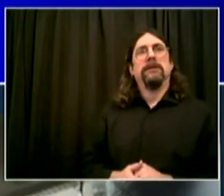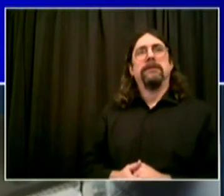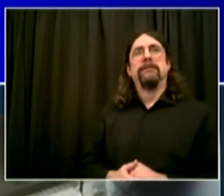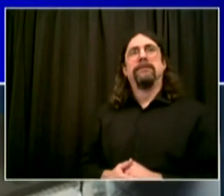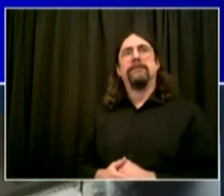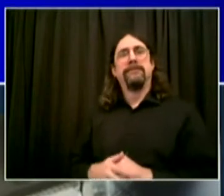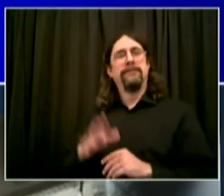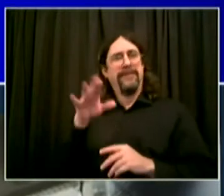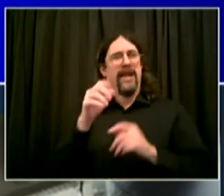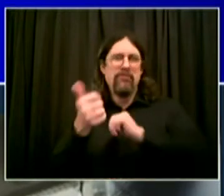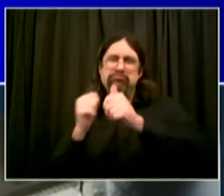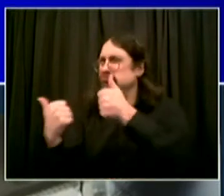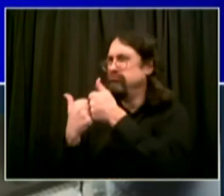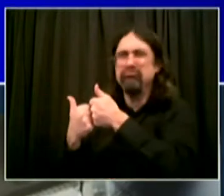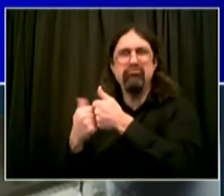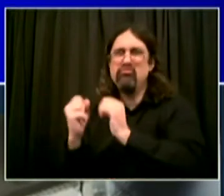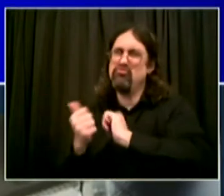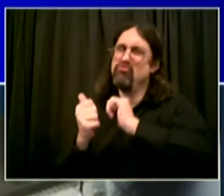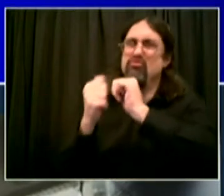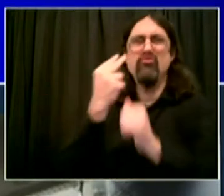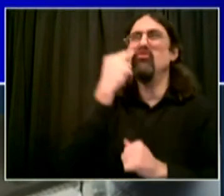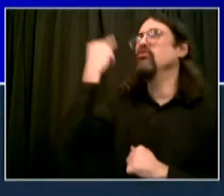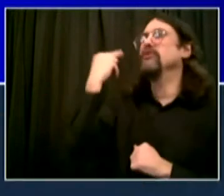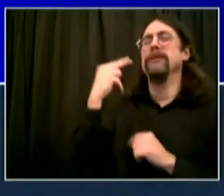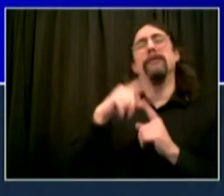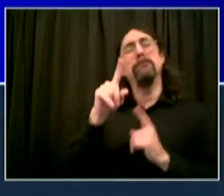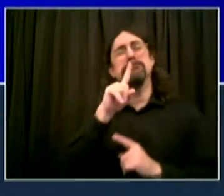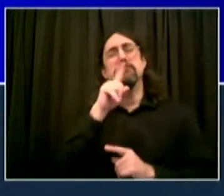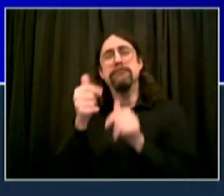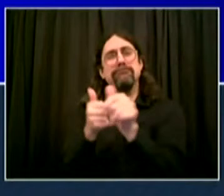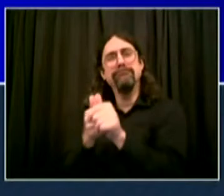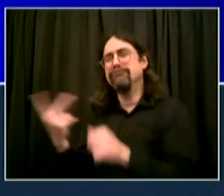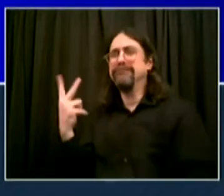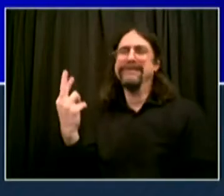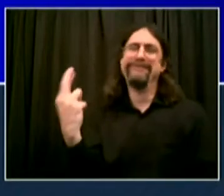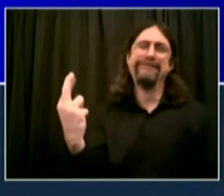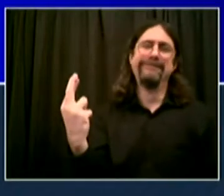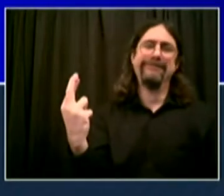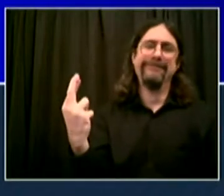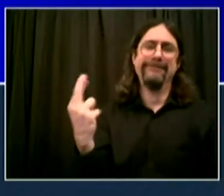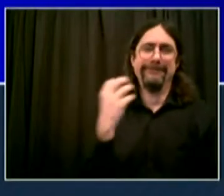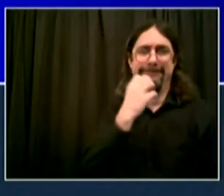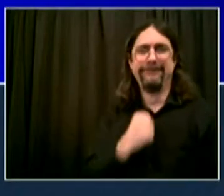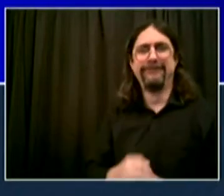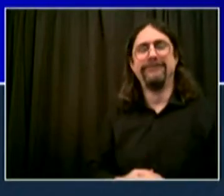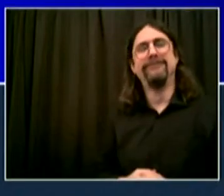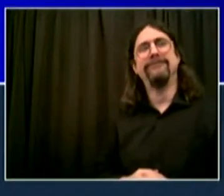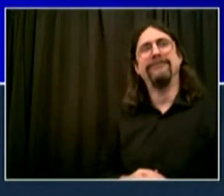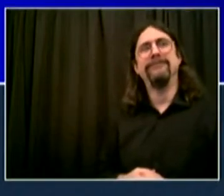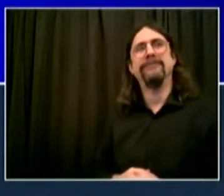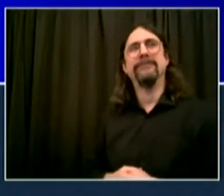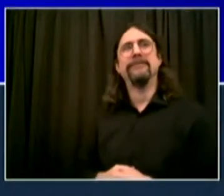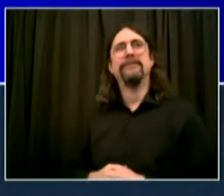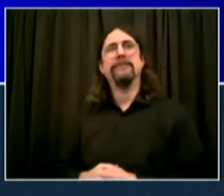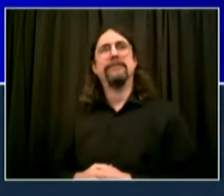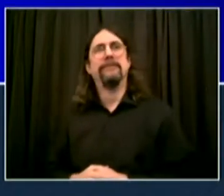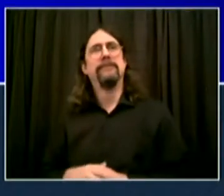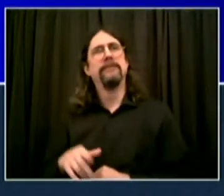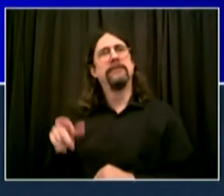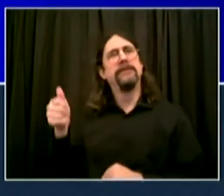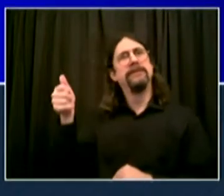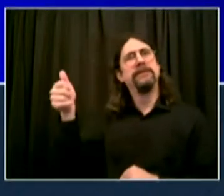Amongst the amazing things George did was the creation of the Ready, Willing, and Able initiative. I think most New Yorkers have had an opportunity to